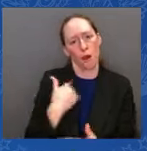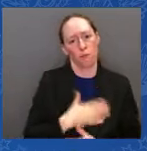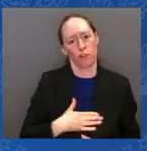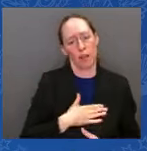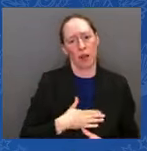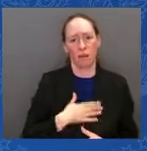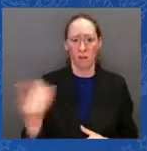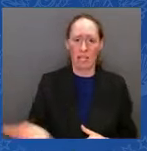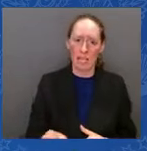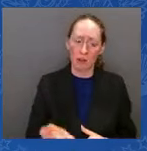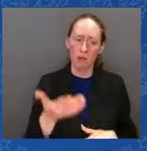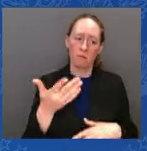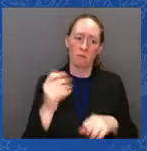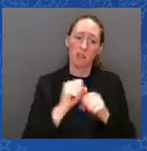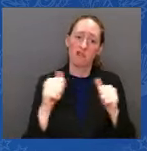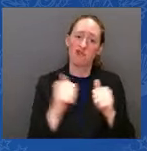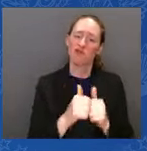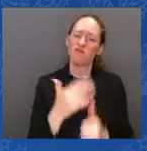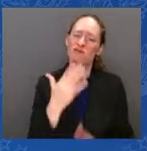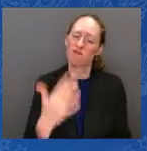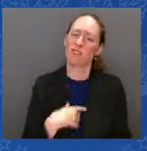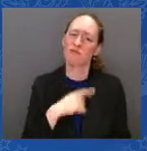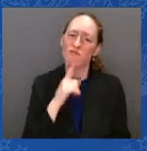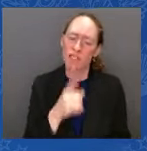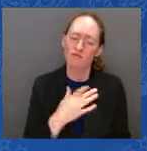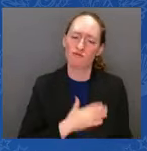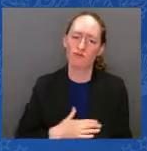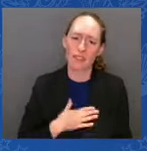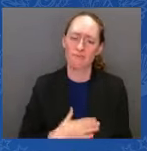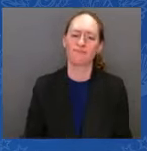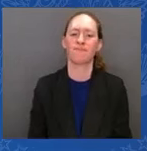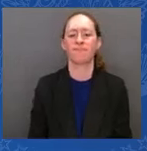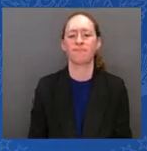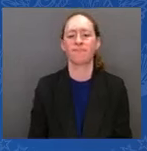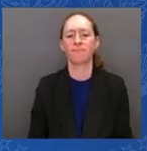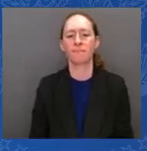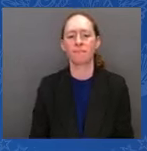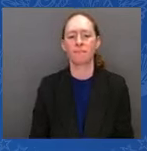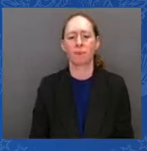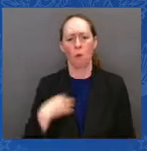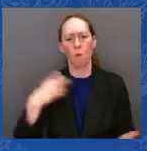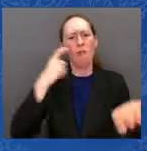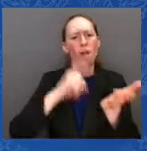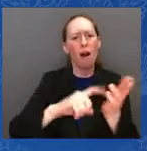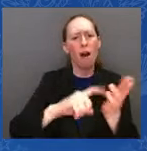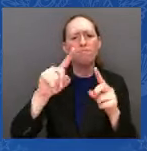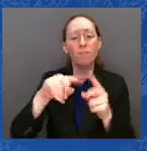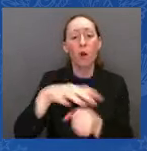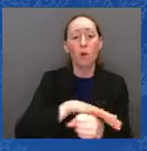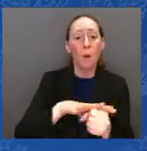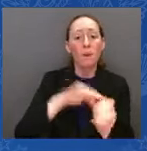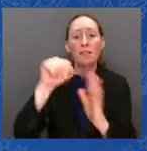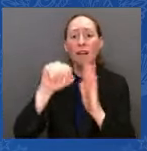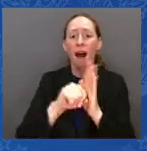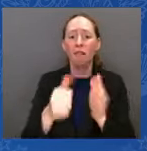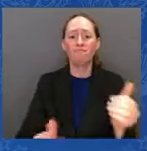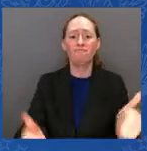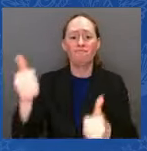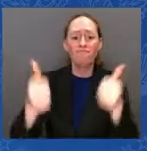And I want to acknowledge all the state and local officials as well. The President Belinda Miles, thanks for hosting us.